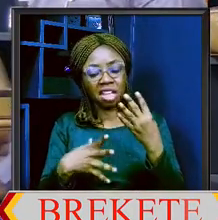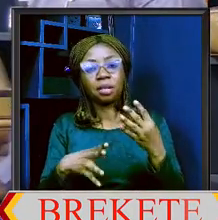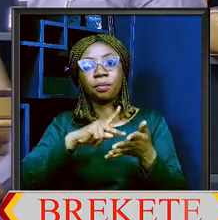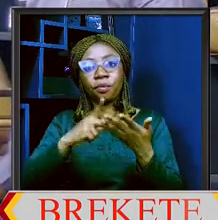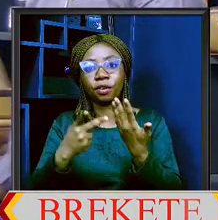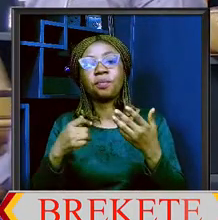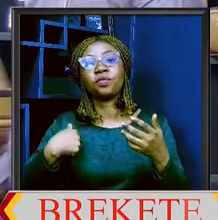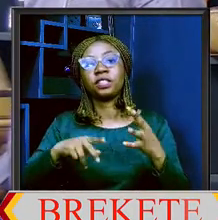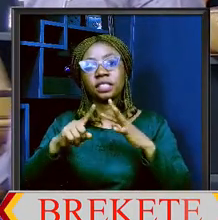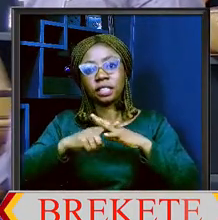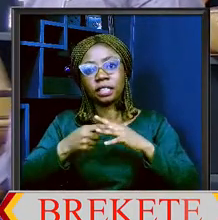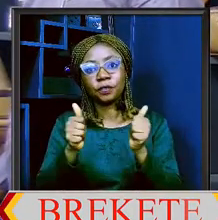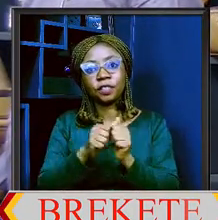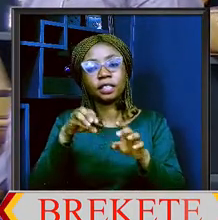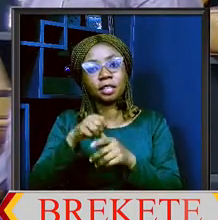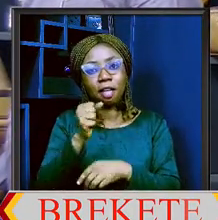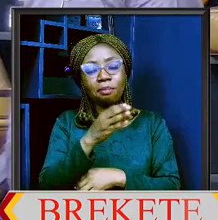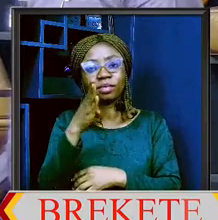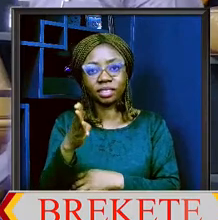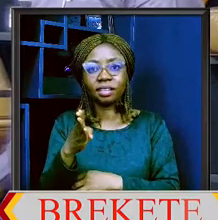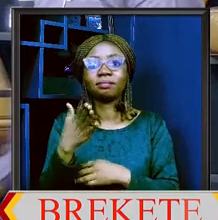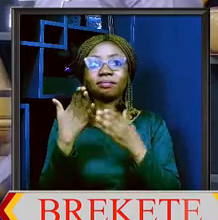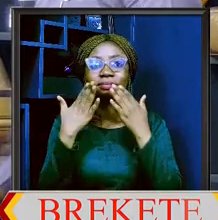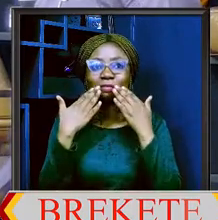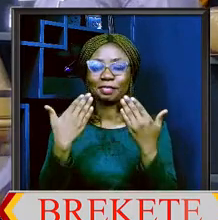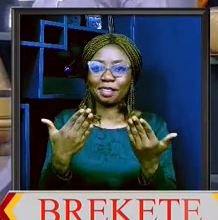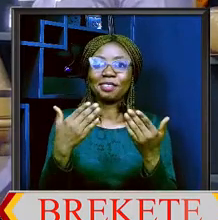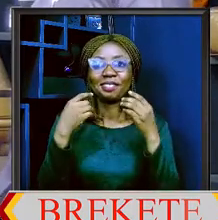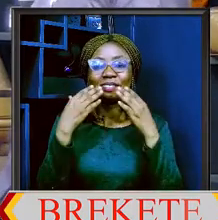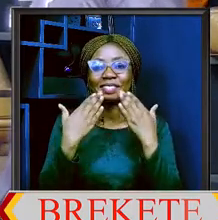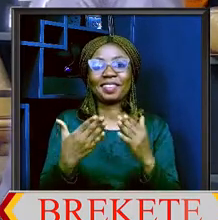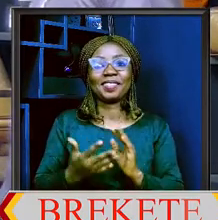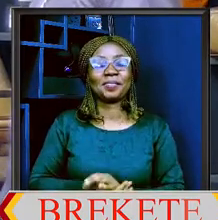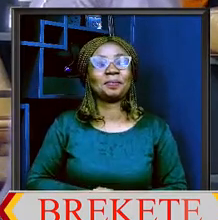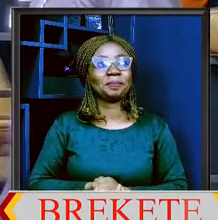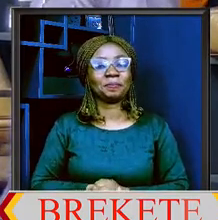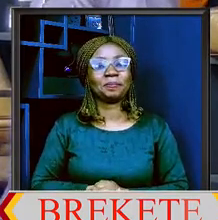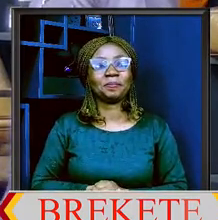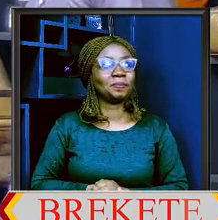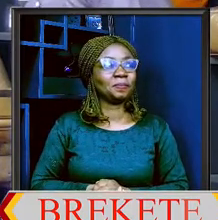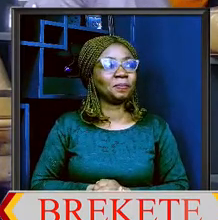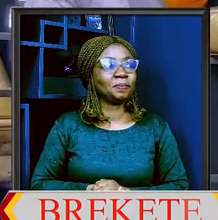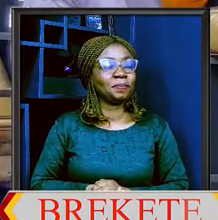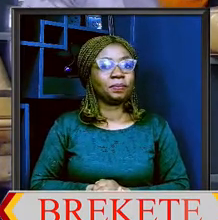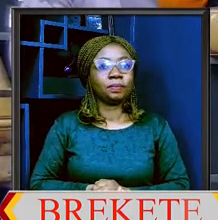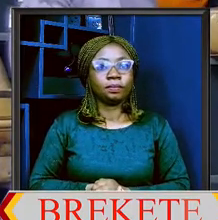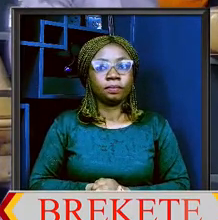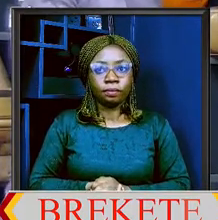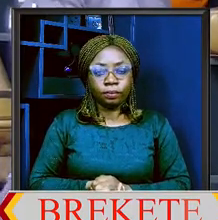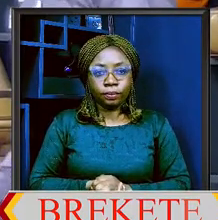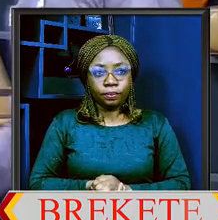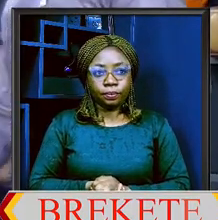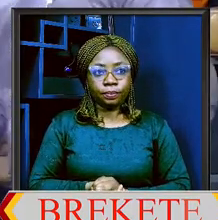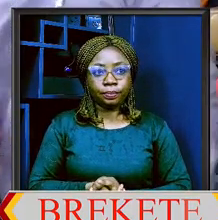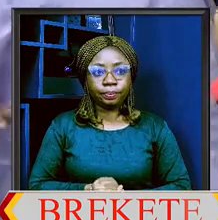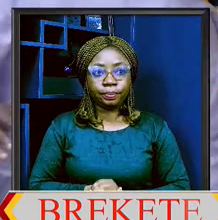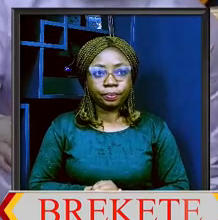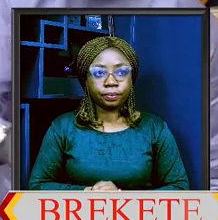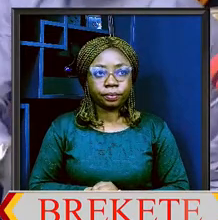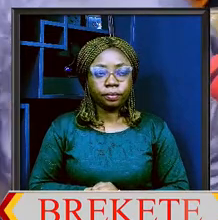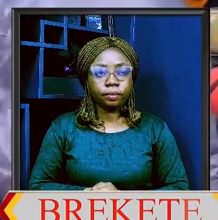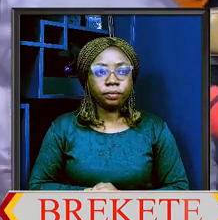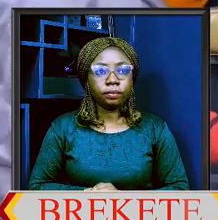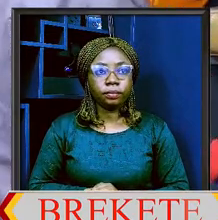started with in Abuja here thank you very much all right thank you sir thank you sir thank you Chancellor I give you this one